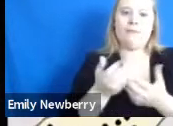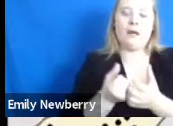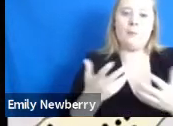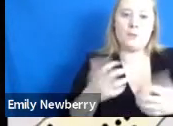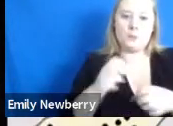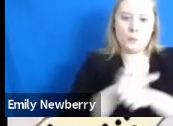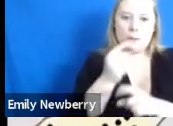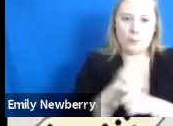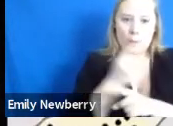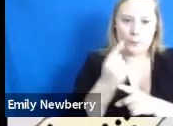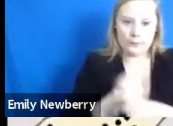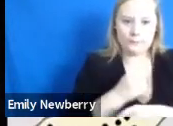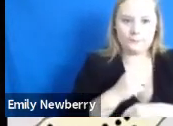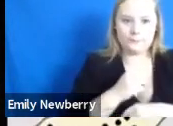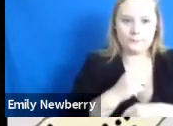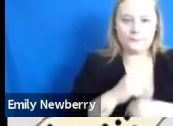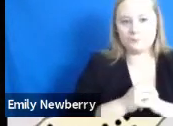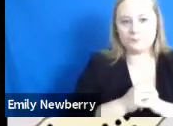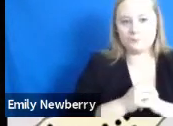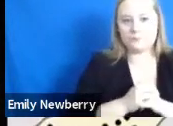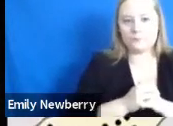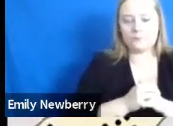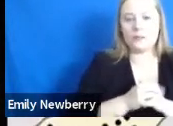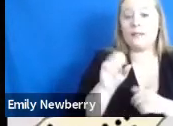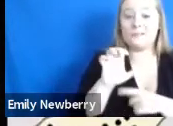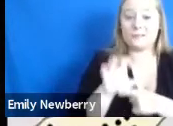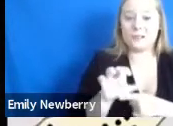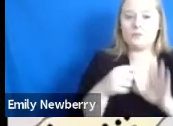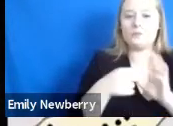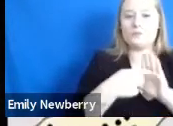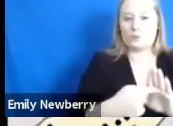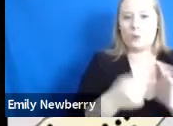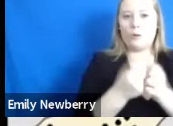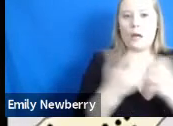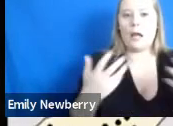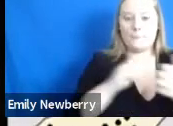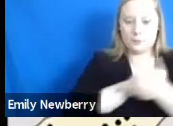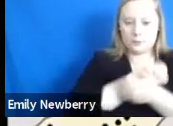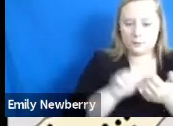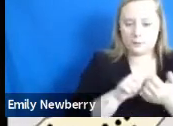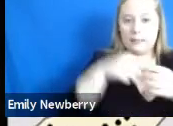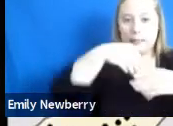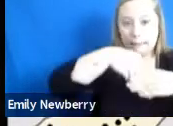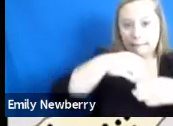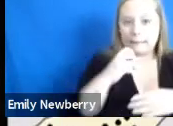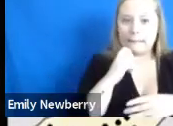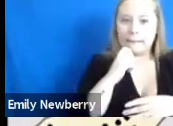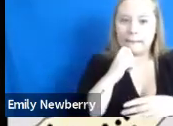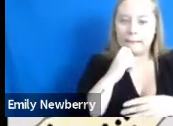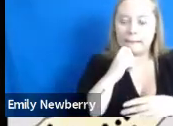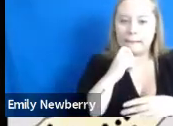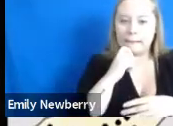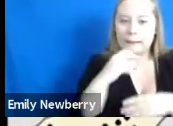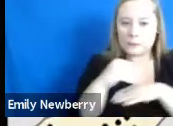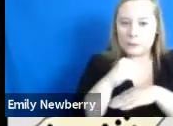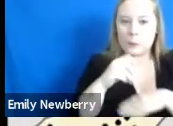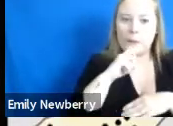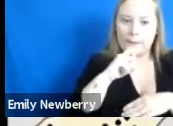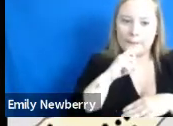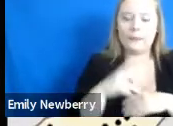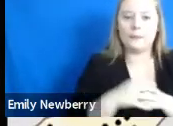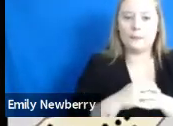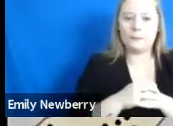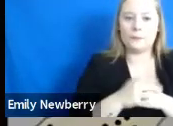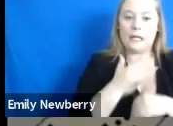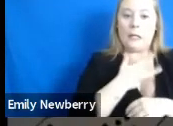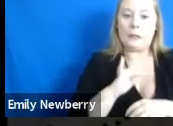field. So in 90 seconds, we were able to get the concentrations of the metals of interest and metals of concern.